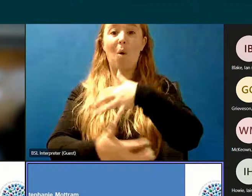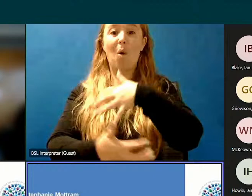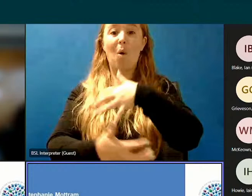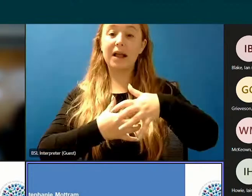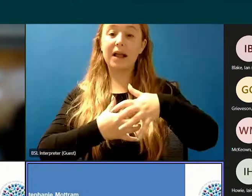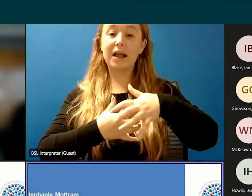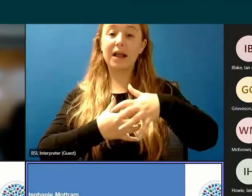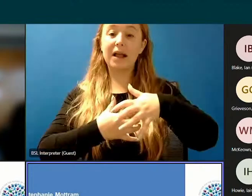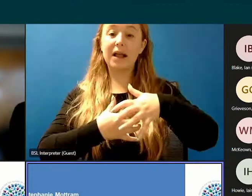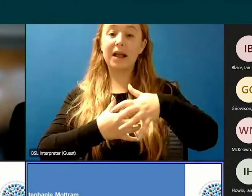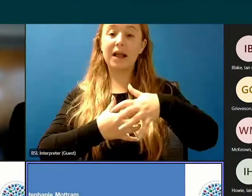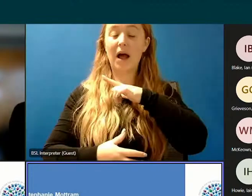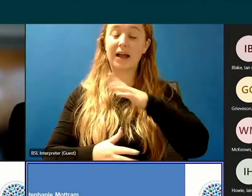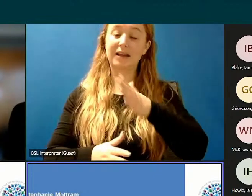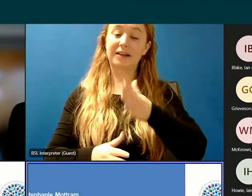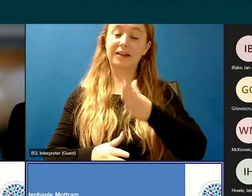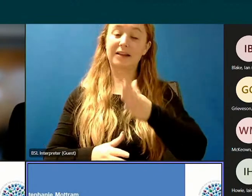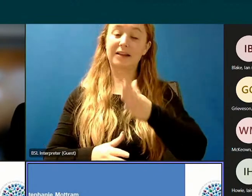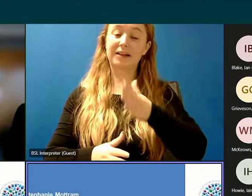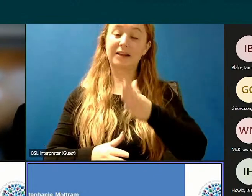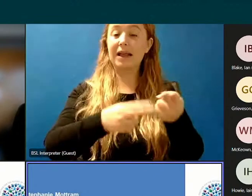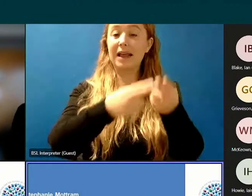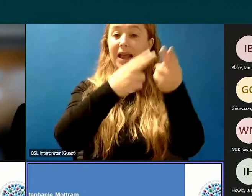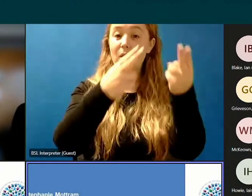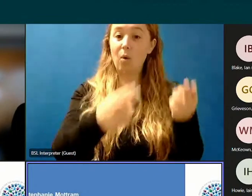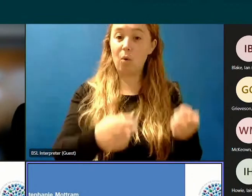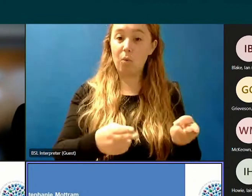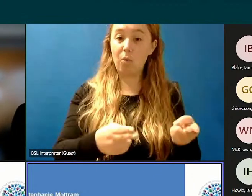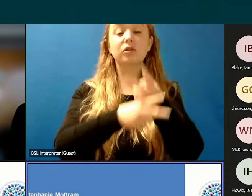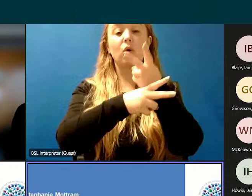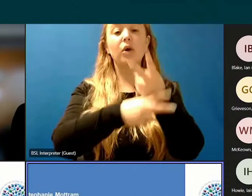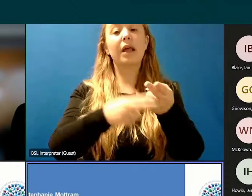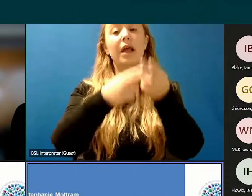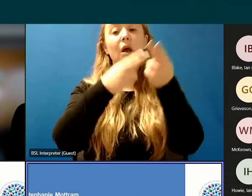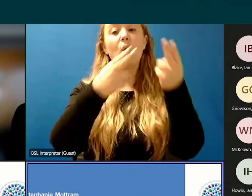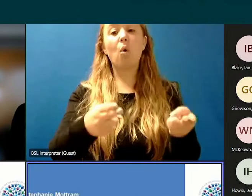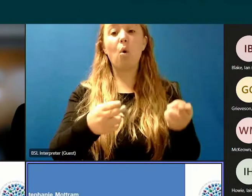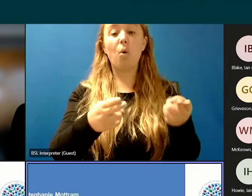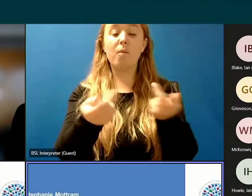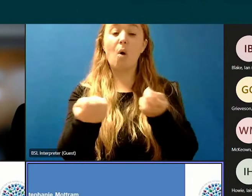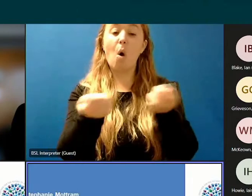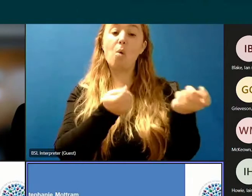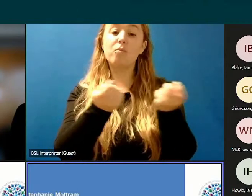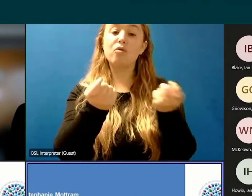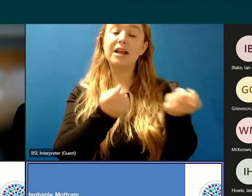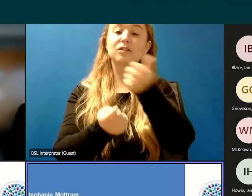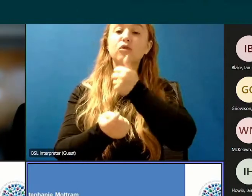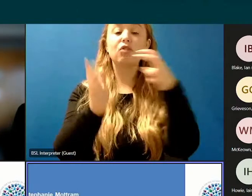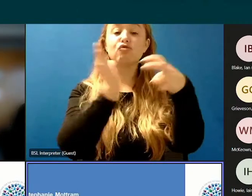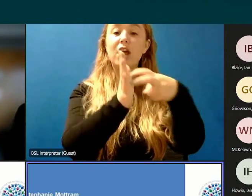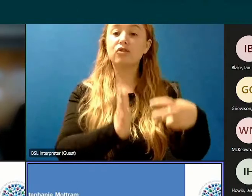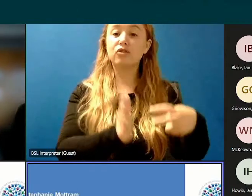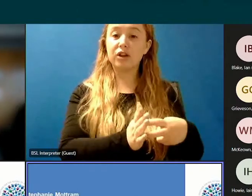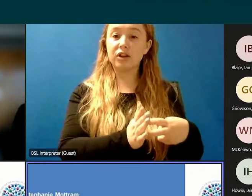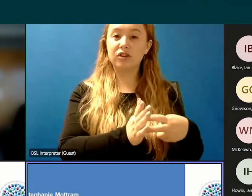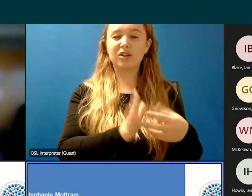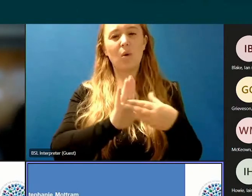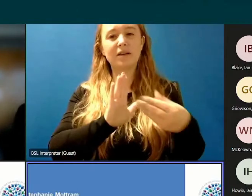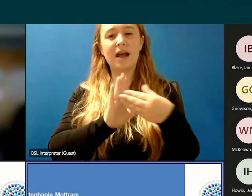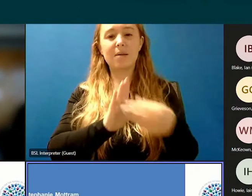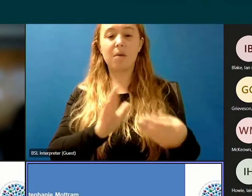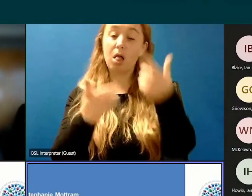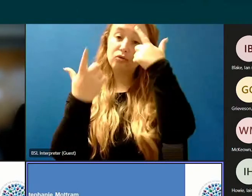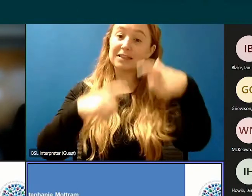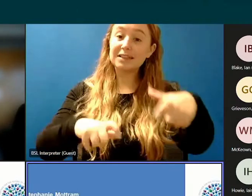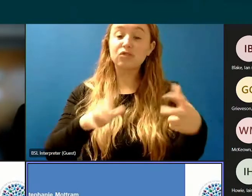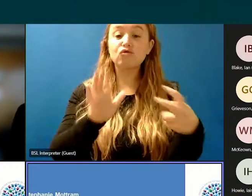home placement is significant, and our care homes are operating on registrations. For instance, a residential registration,